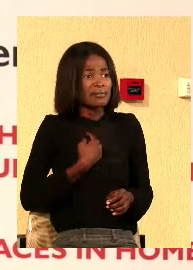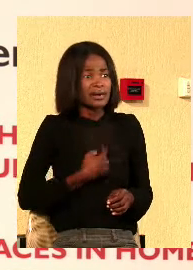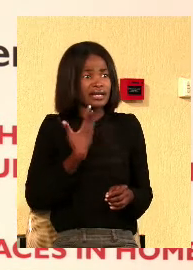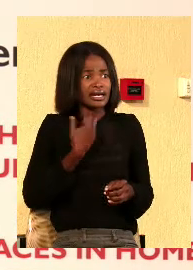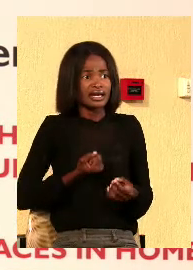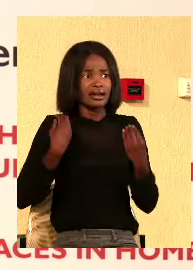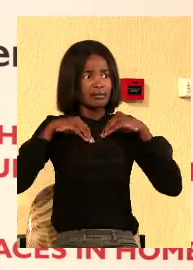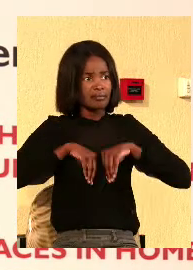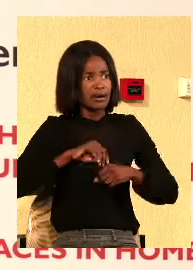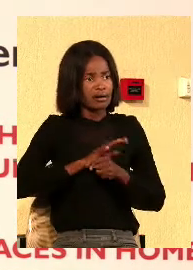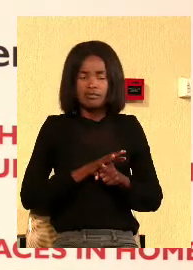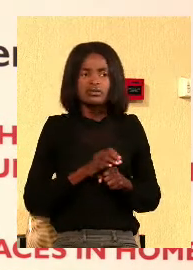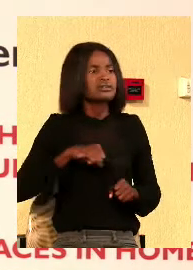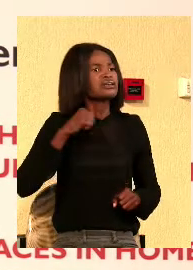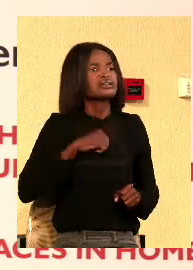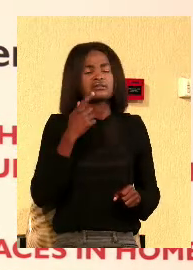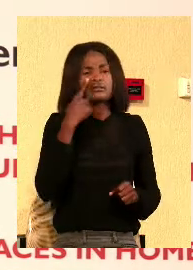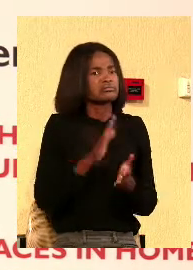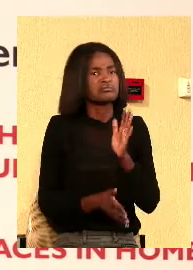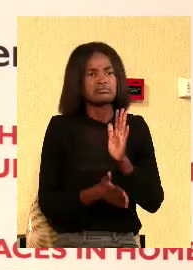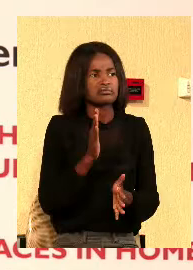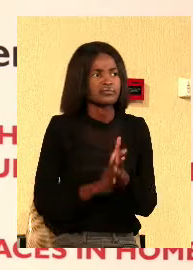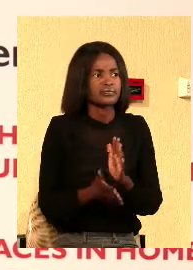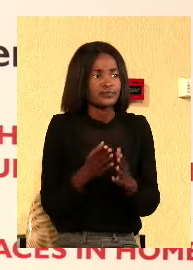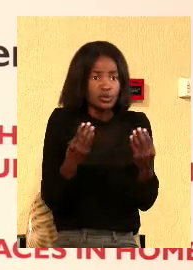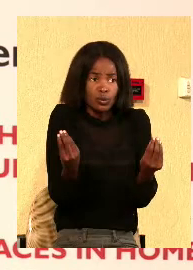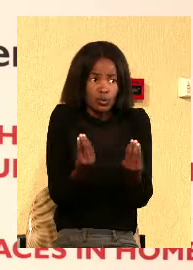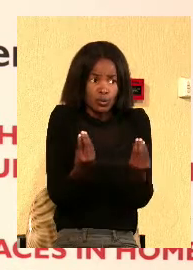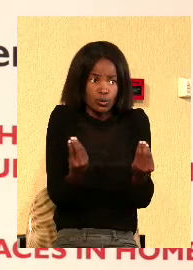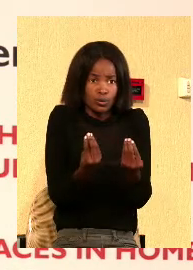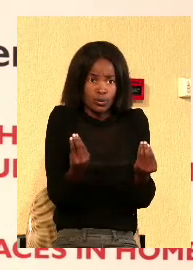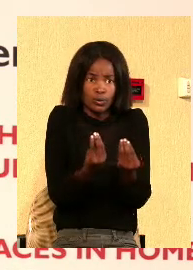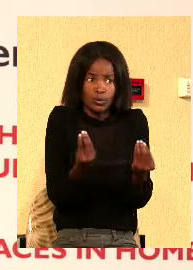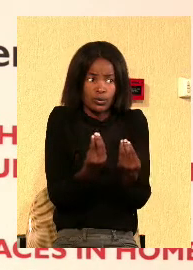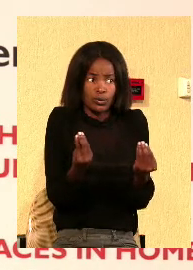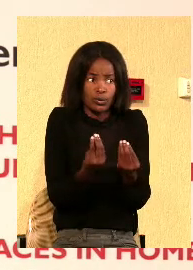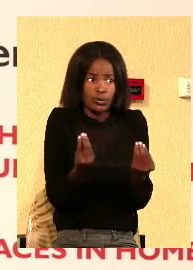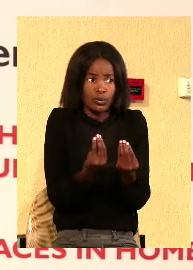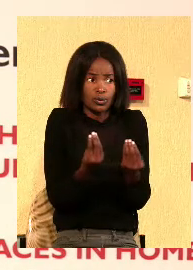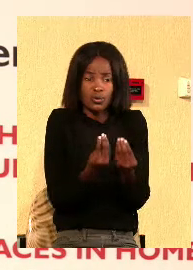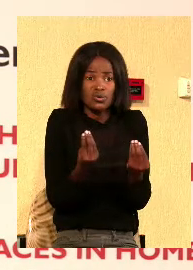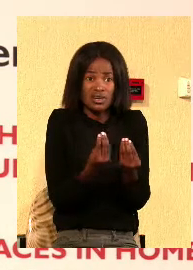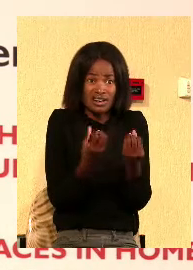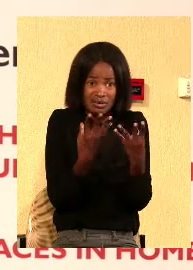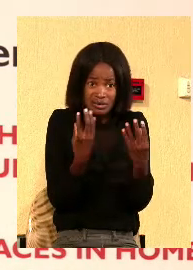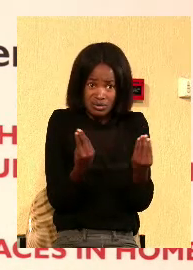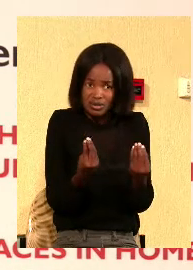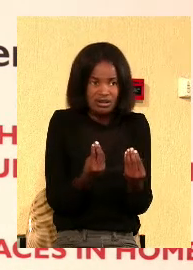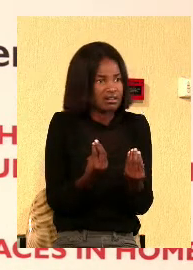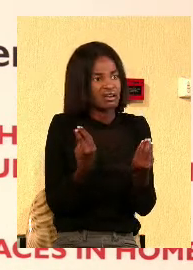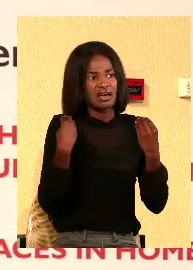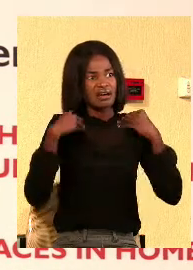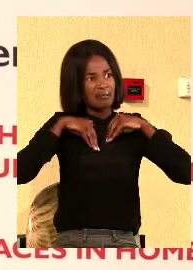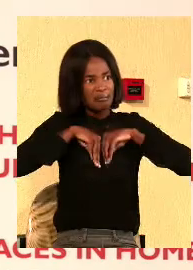Children who are attending school, like primary school, are among the super spreaders. And that is actually part of the reason why school needed